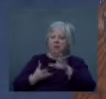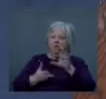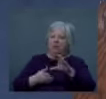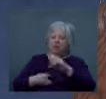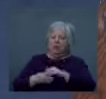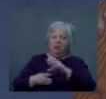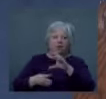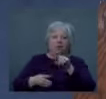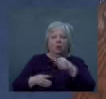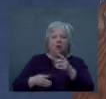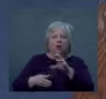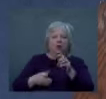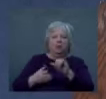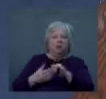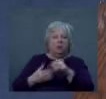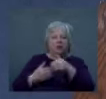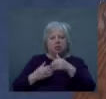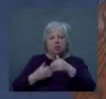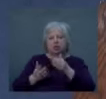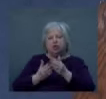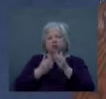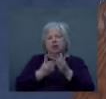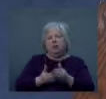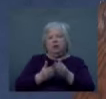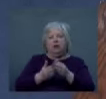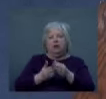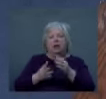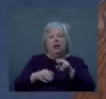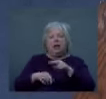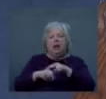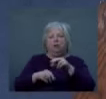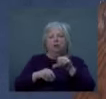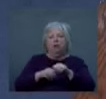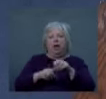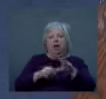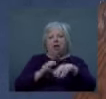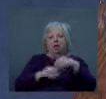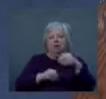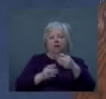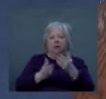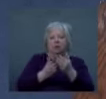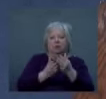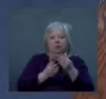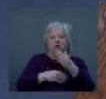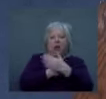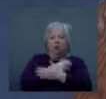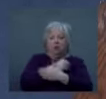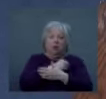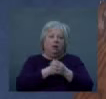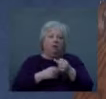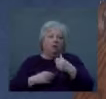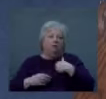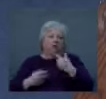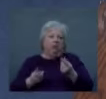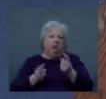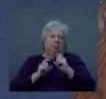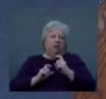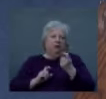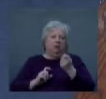the country, so it's same concept, same setup. So if I can get a little more clarity